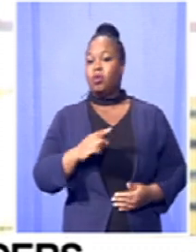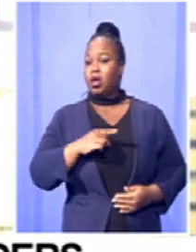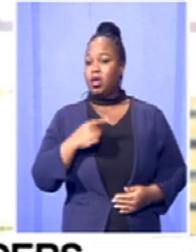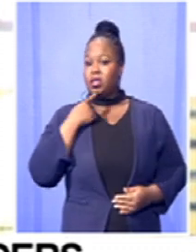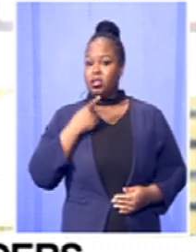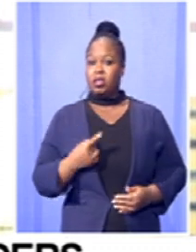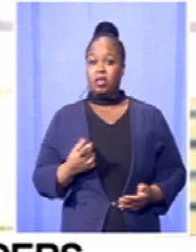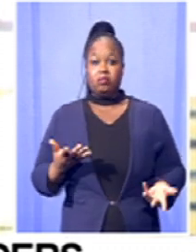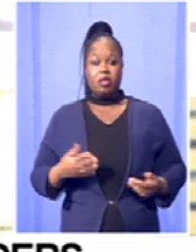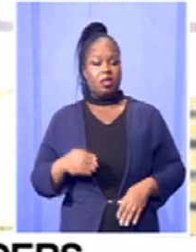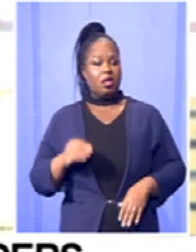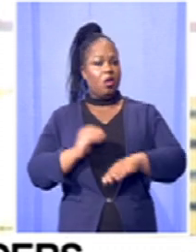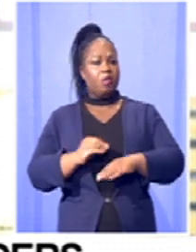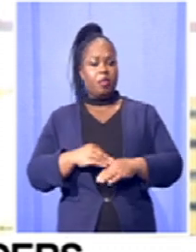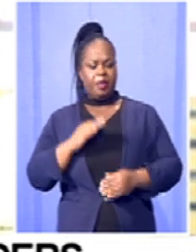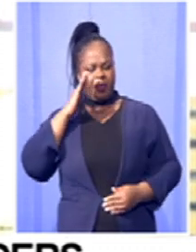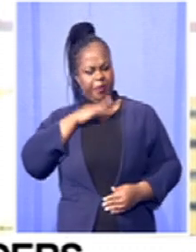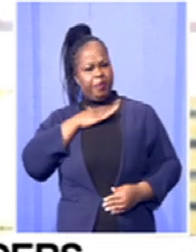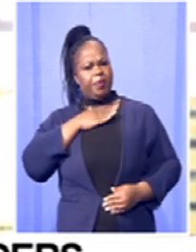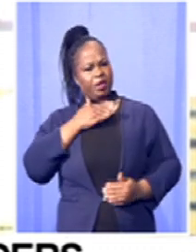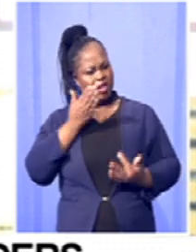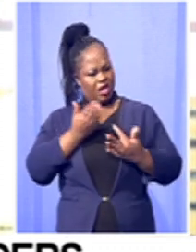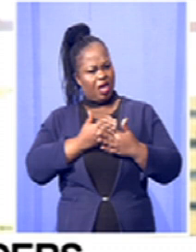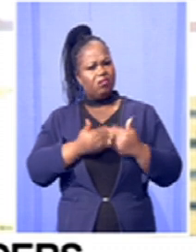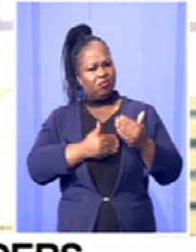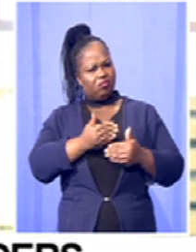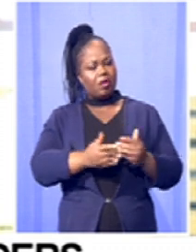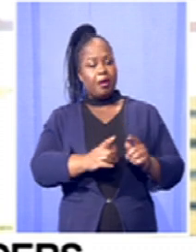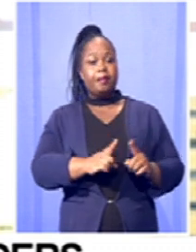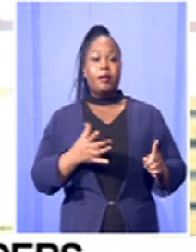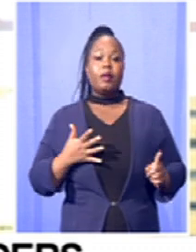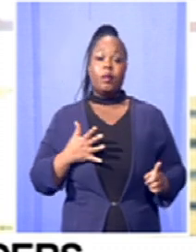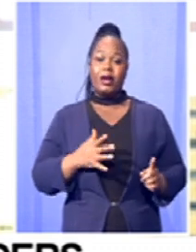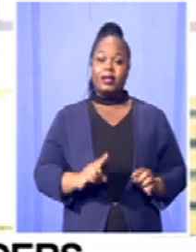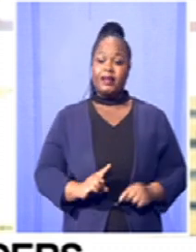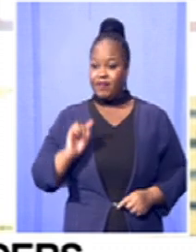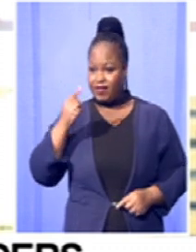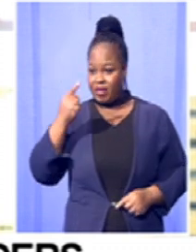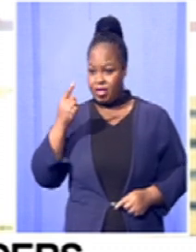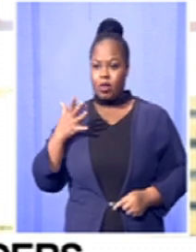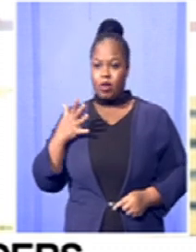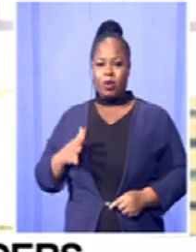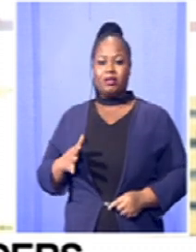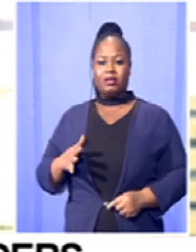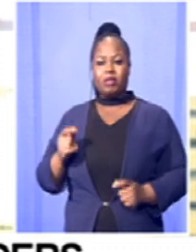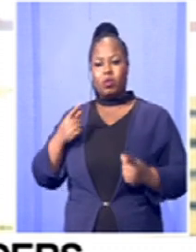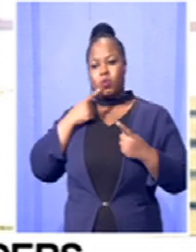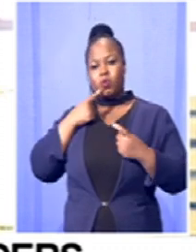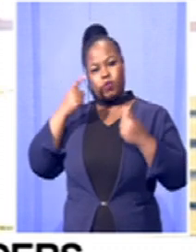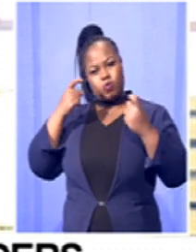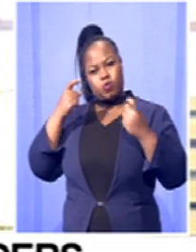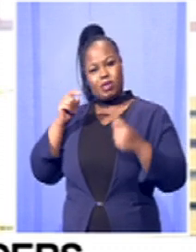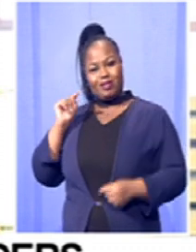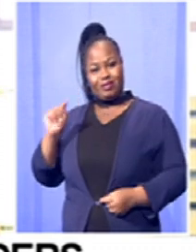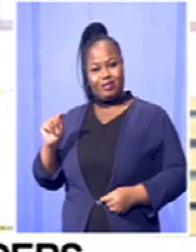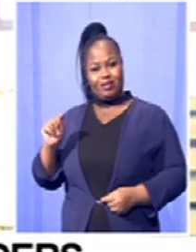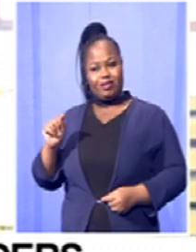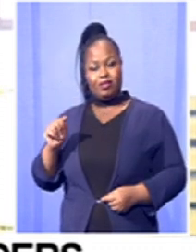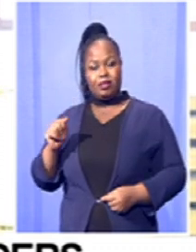have any problem with this matter. They wanted to get it underway, but first of all, their biggest bone of contention is